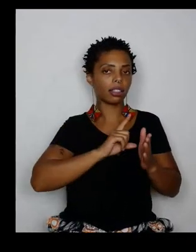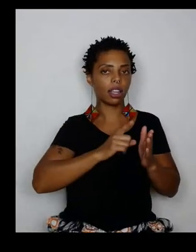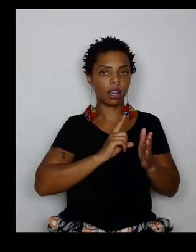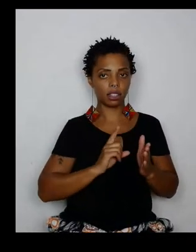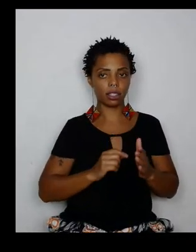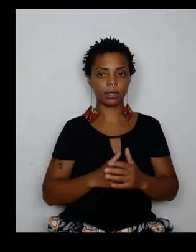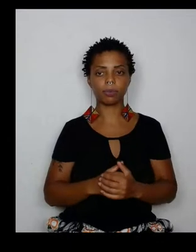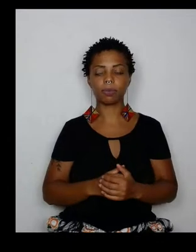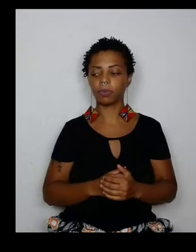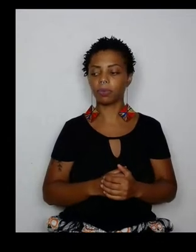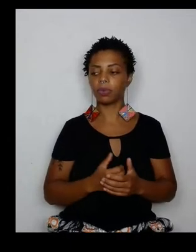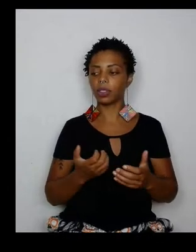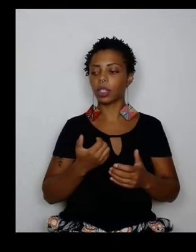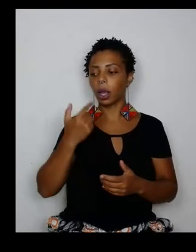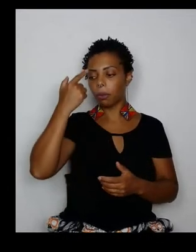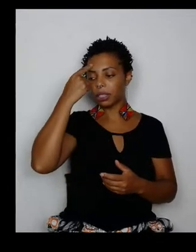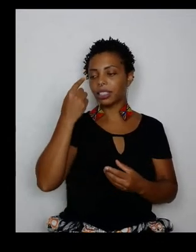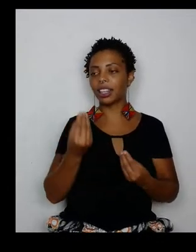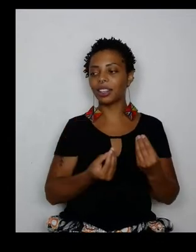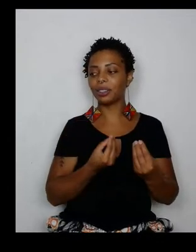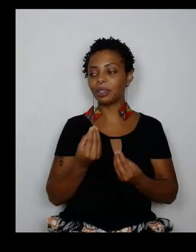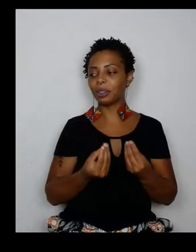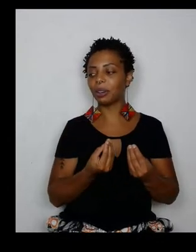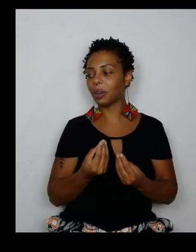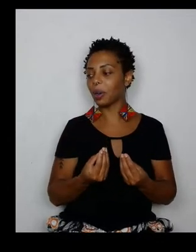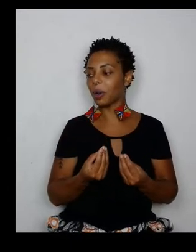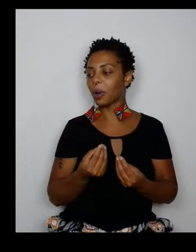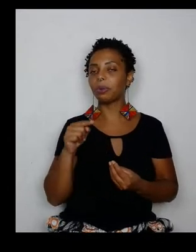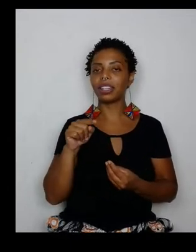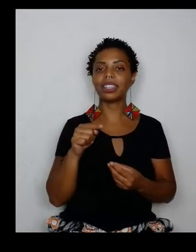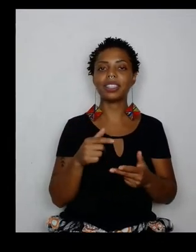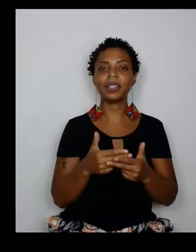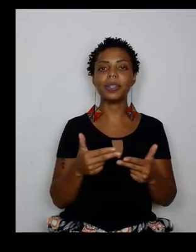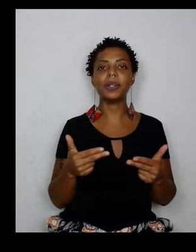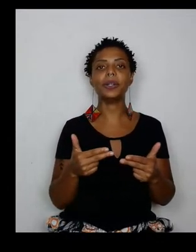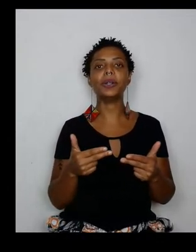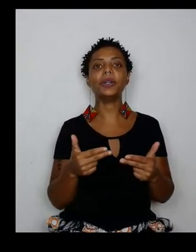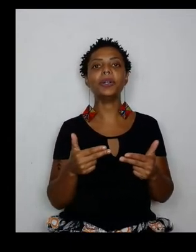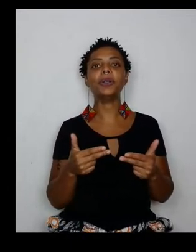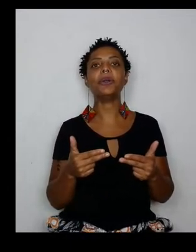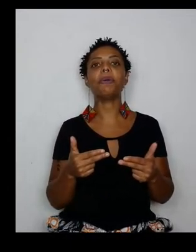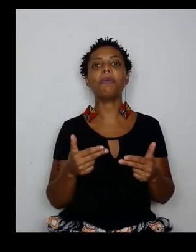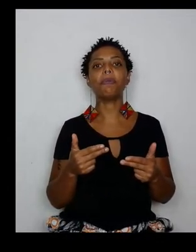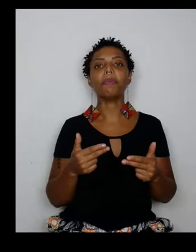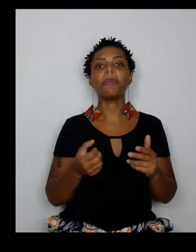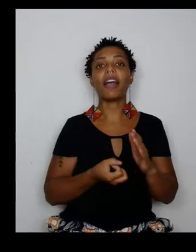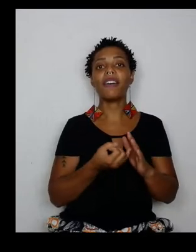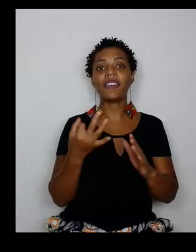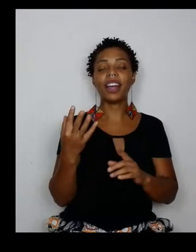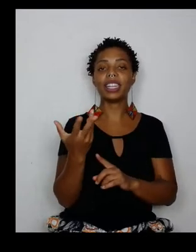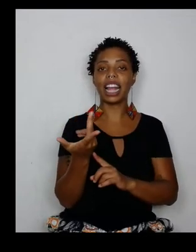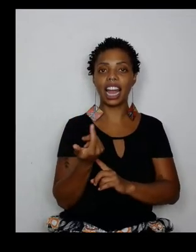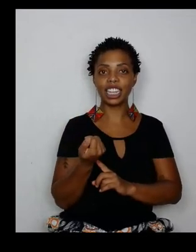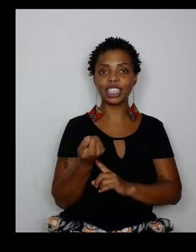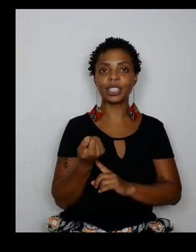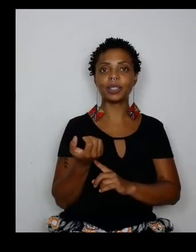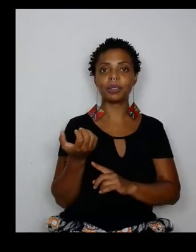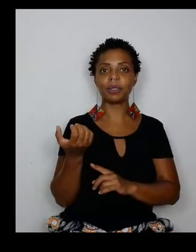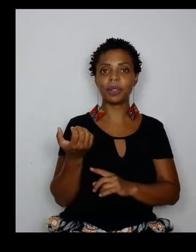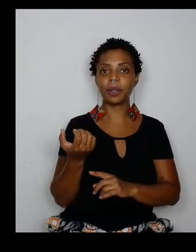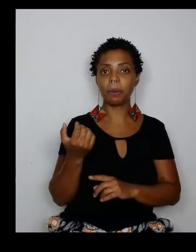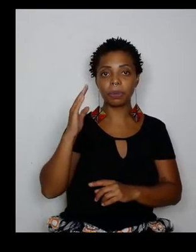continues to be mined um by a number of particularly male artists uh working around the globe on on